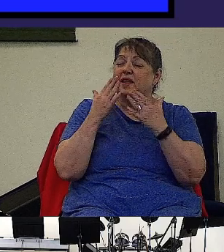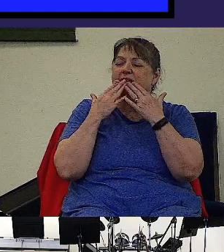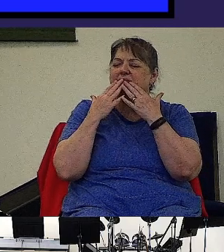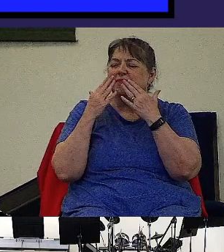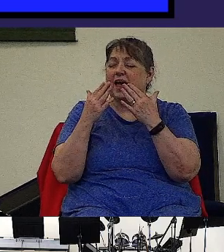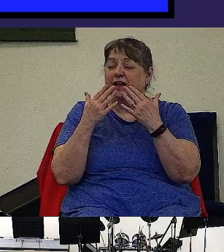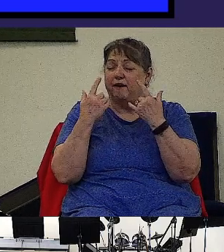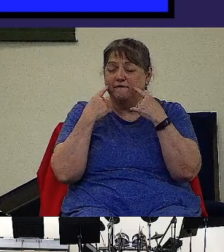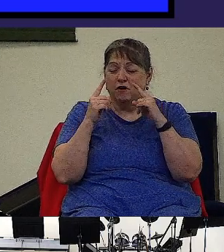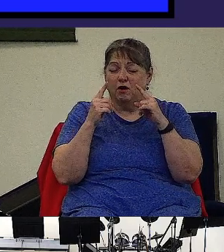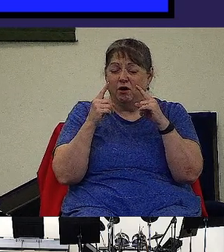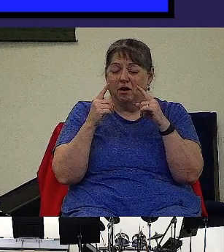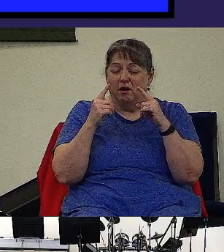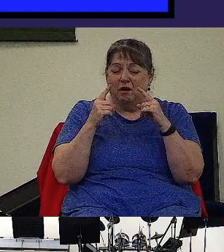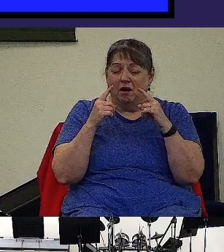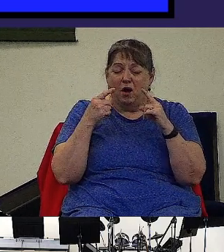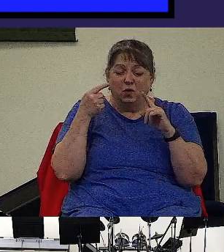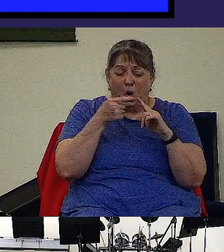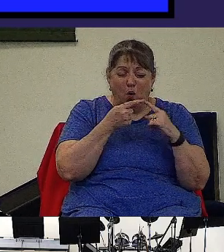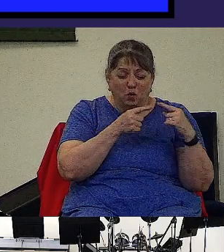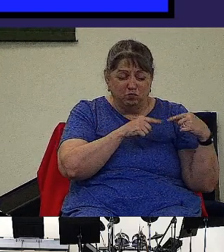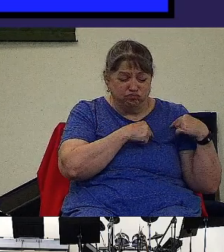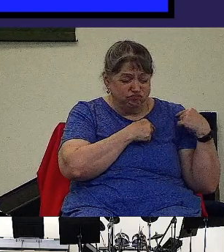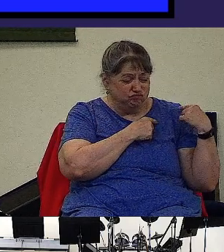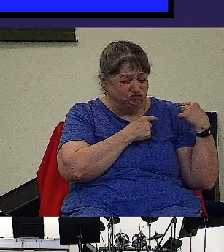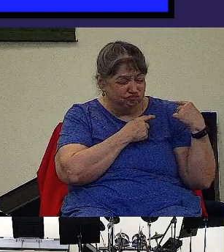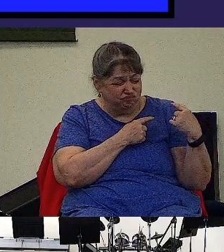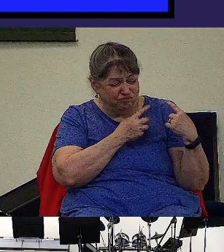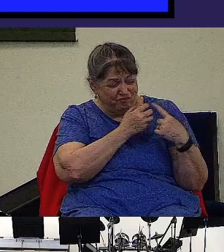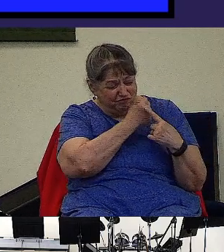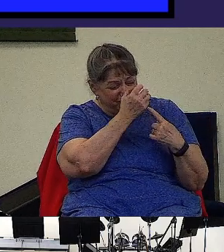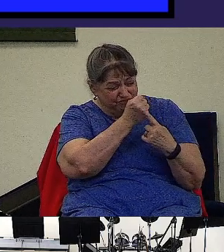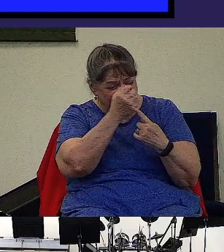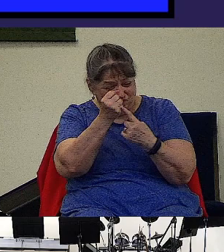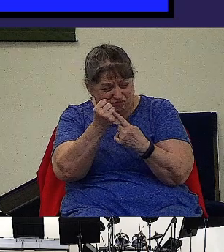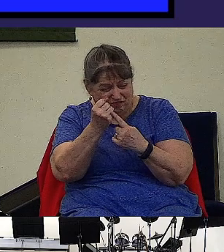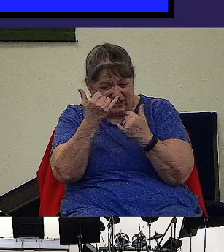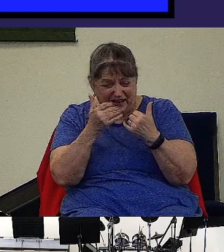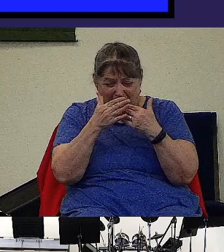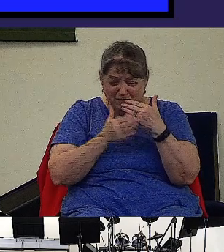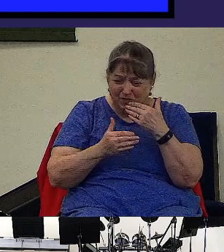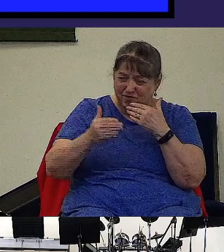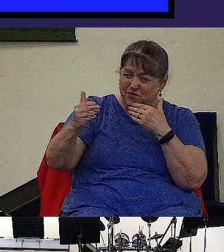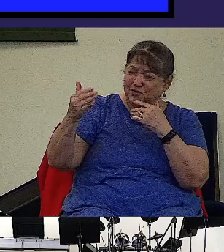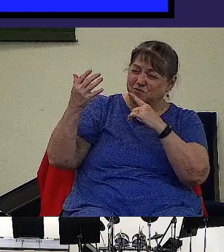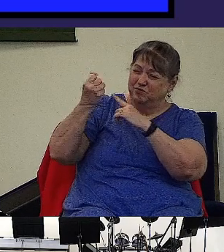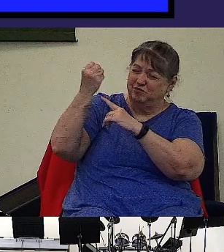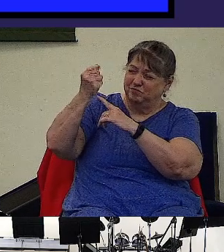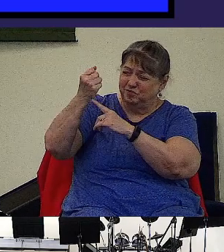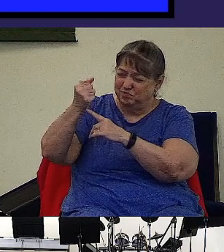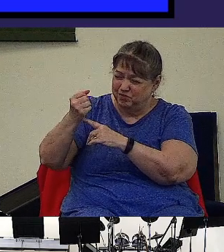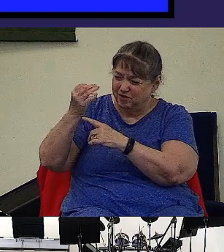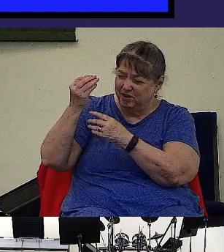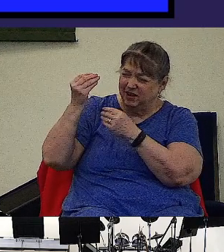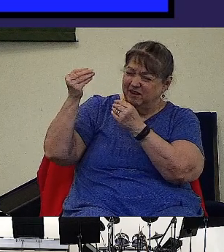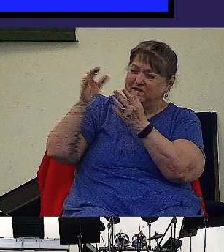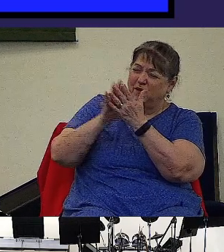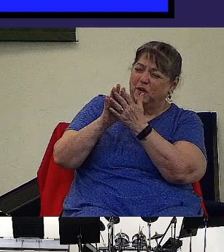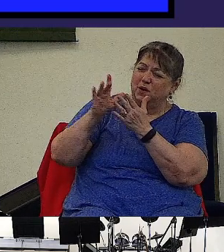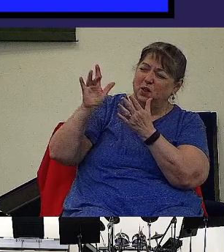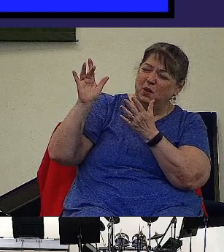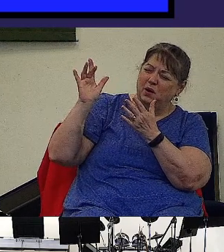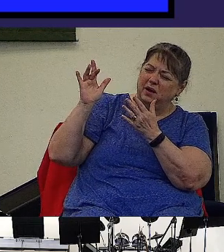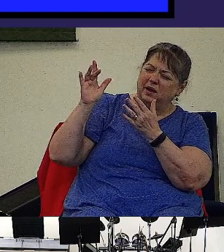we've accomplished and thank you for the more that we want to for the glory of jesus so we praise you for your